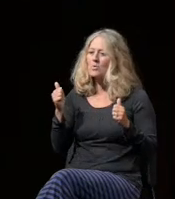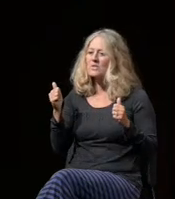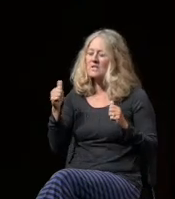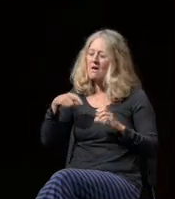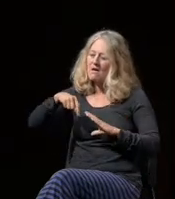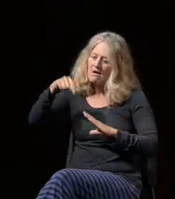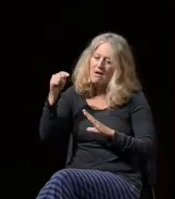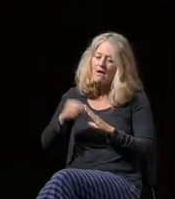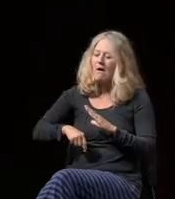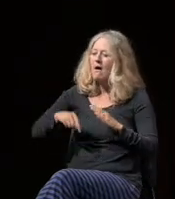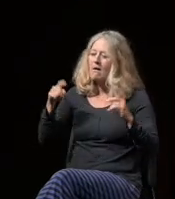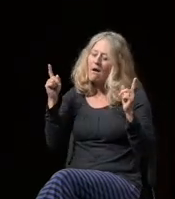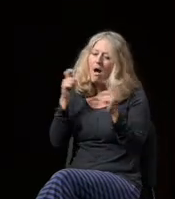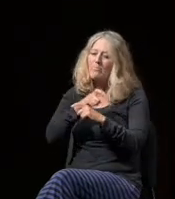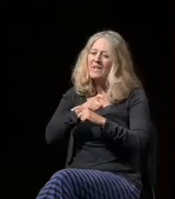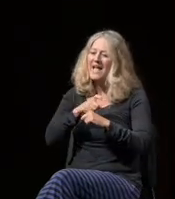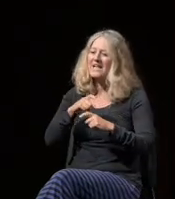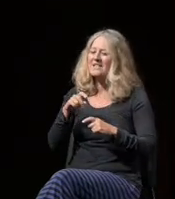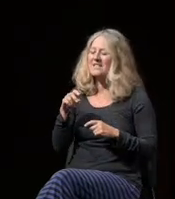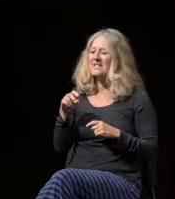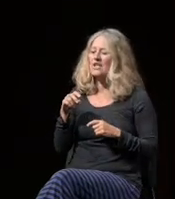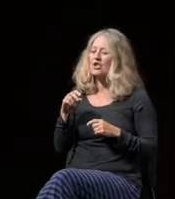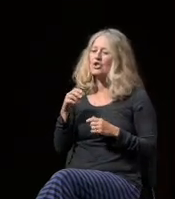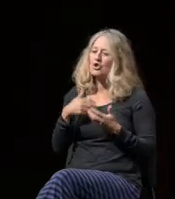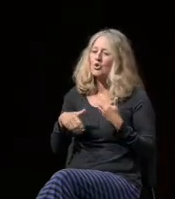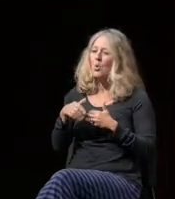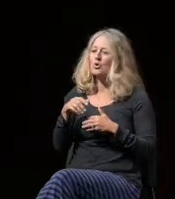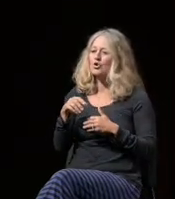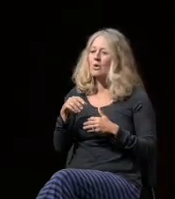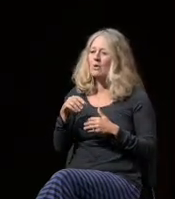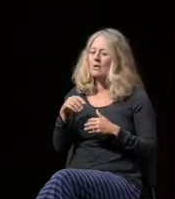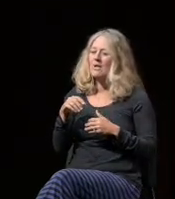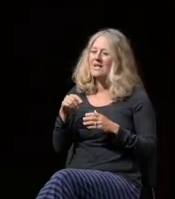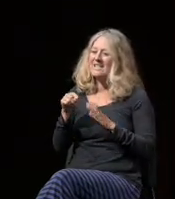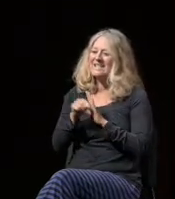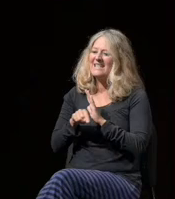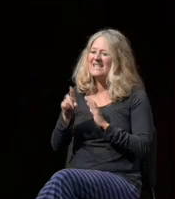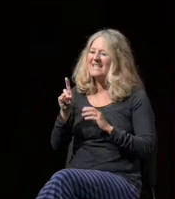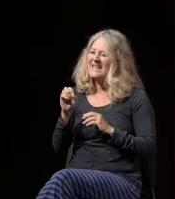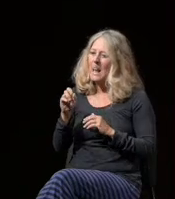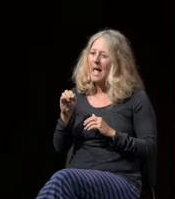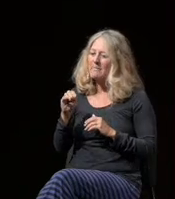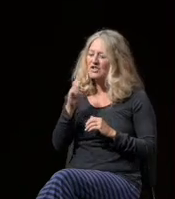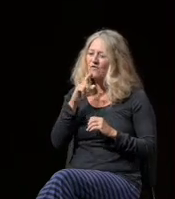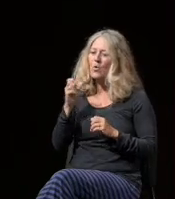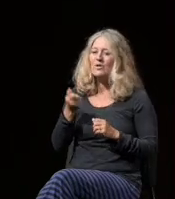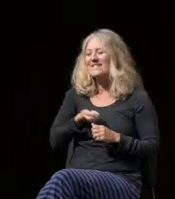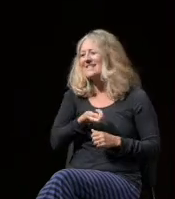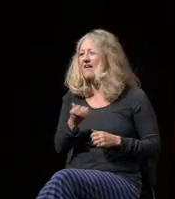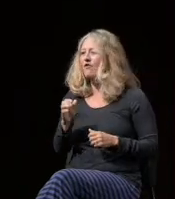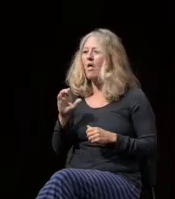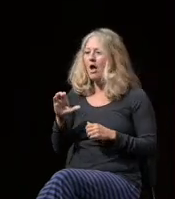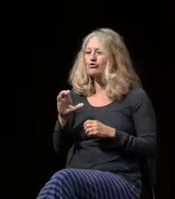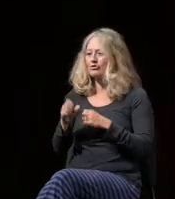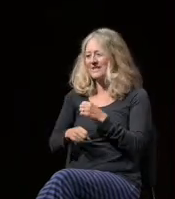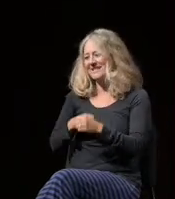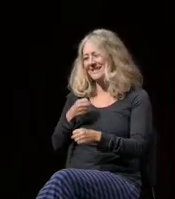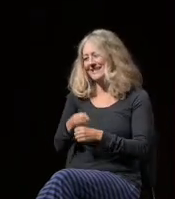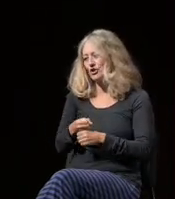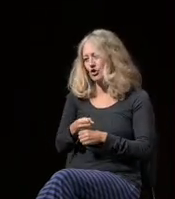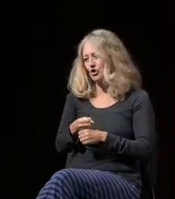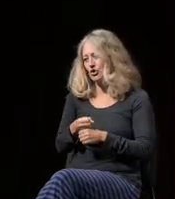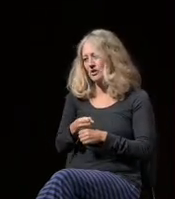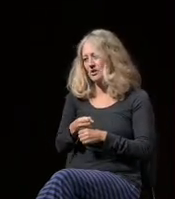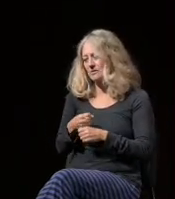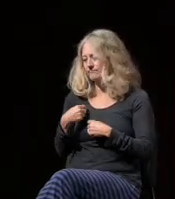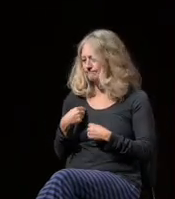nuanced social dilemmas for the last several 100 years.